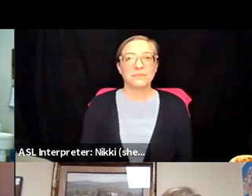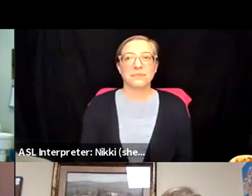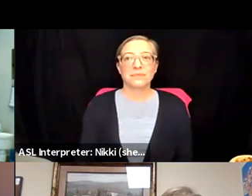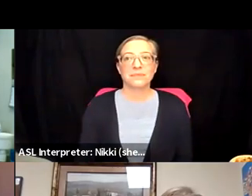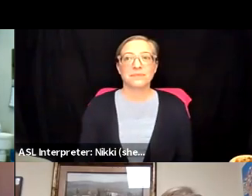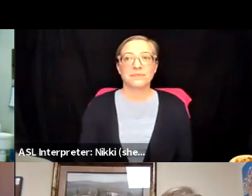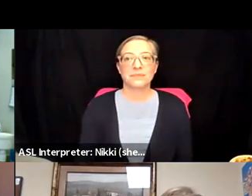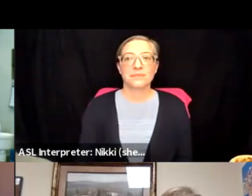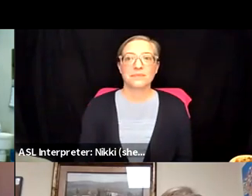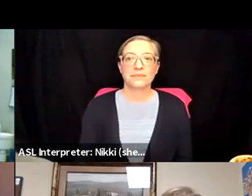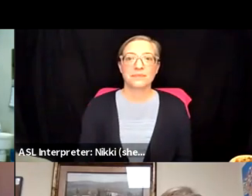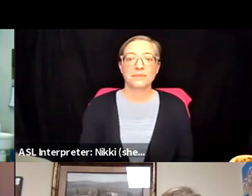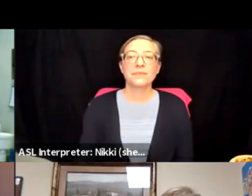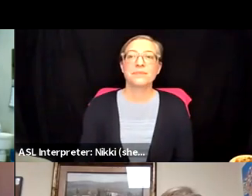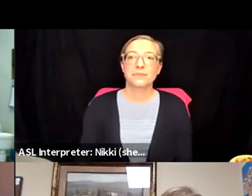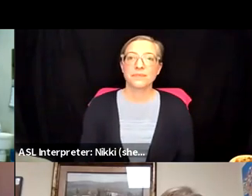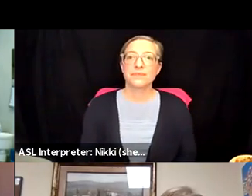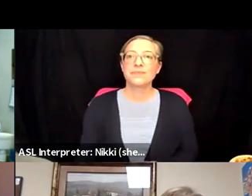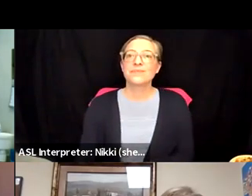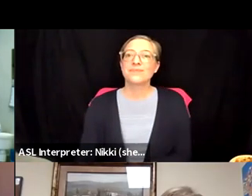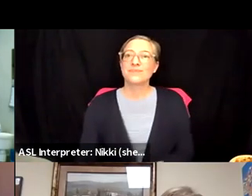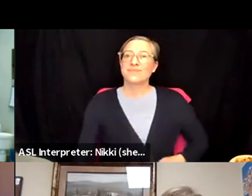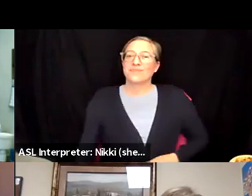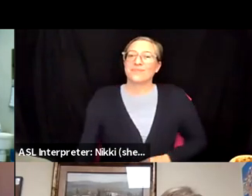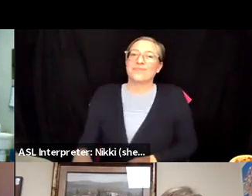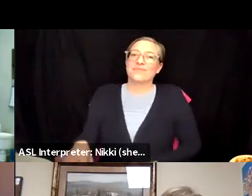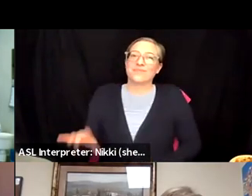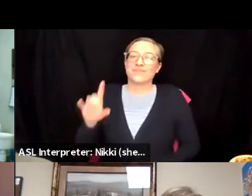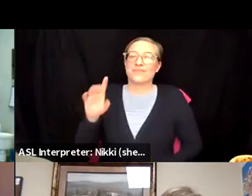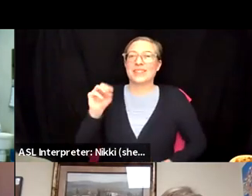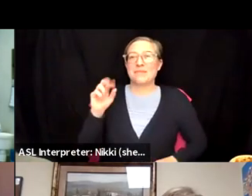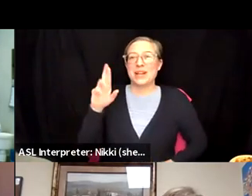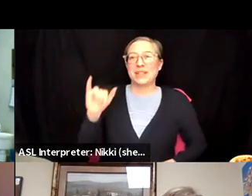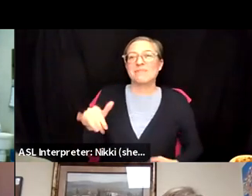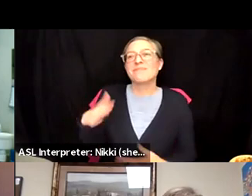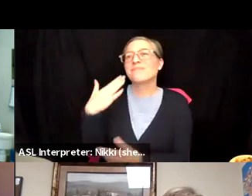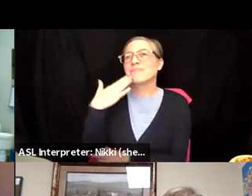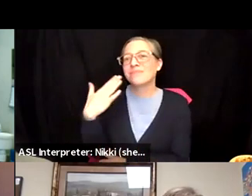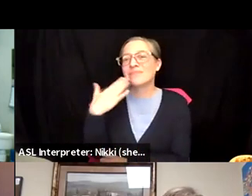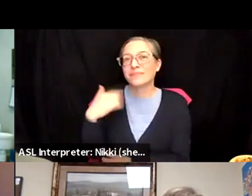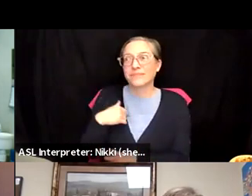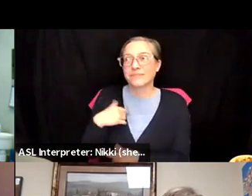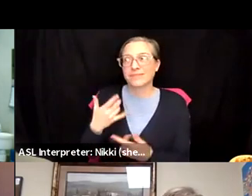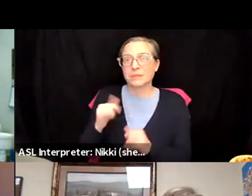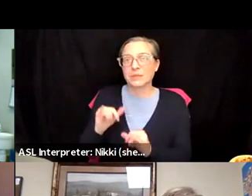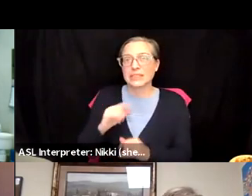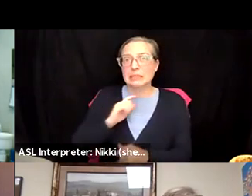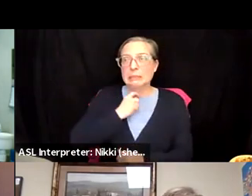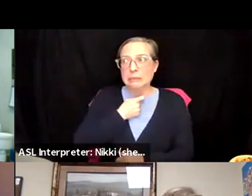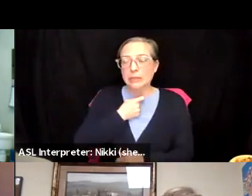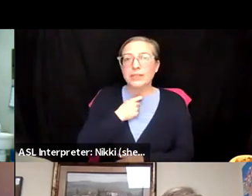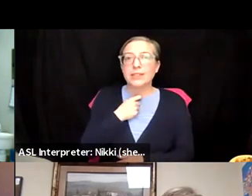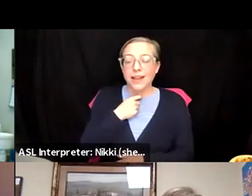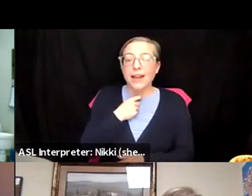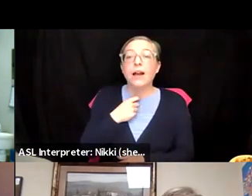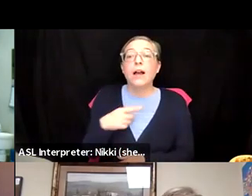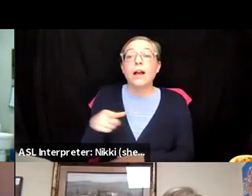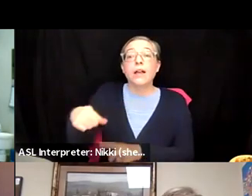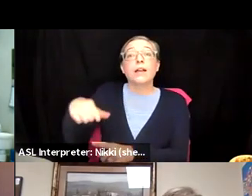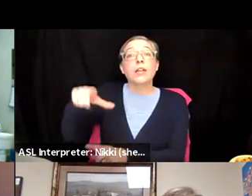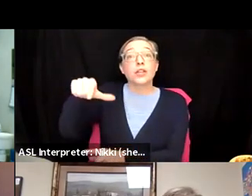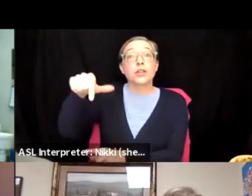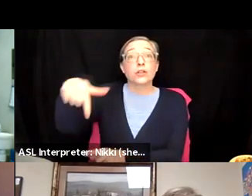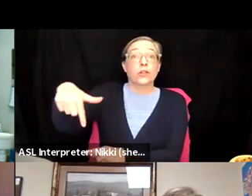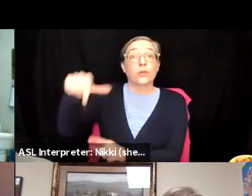Take myself there. That sounds good, Don. I was on mute for a moment there. There's also a Q&A chat that you can use too if